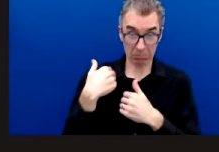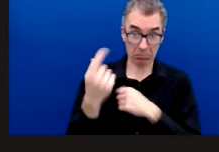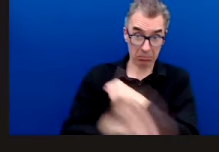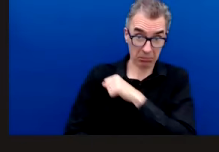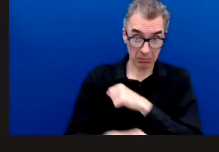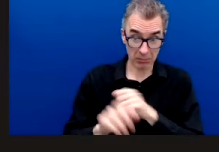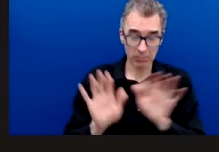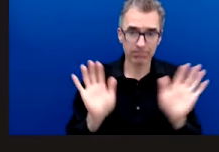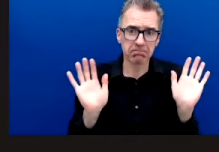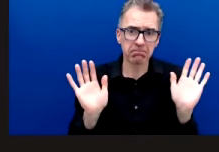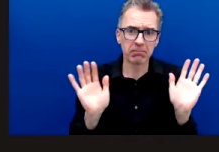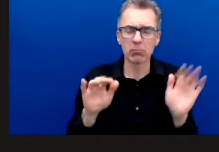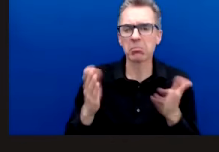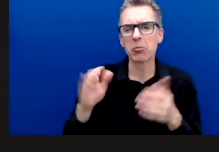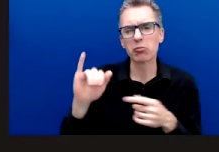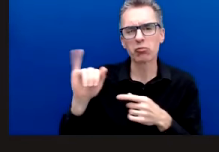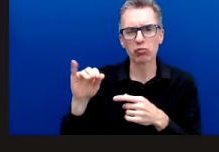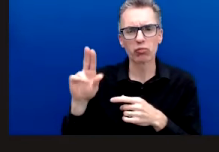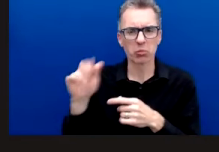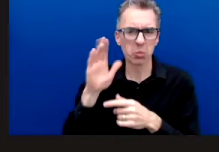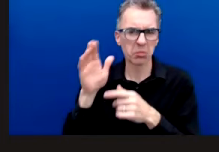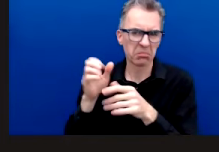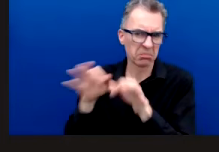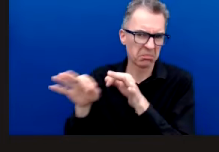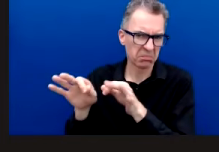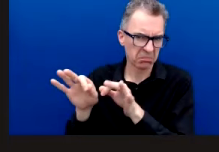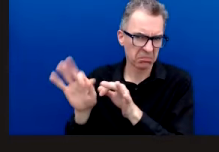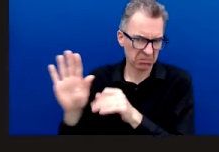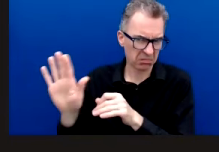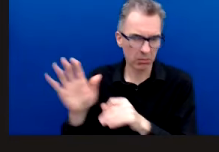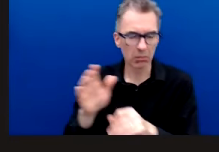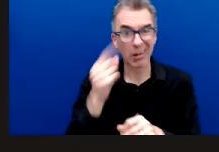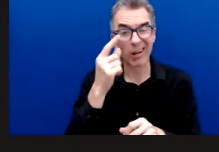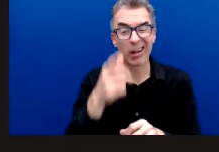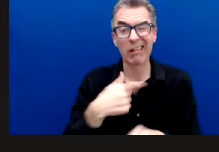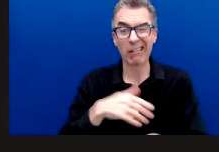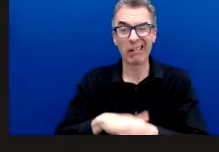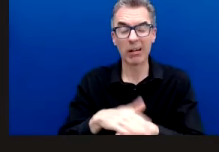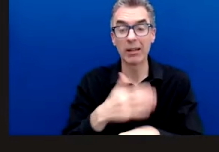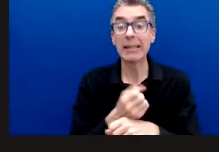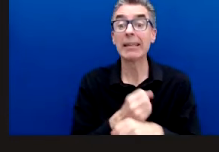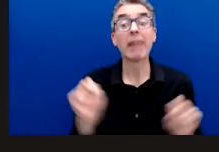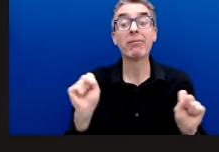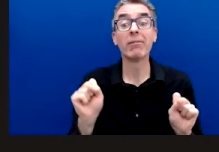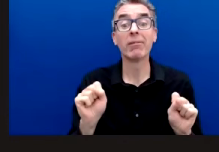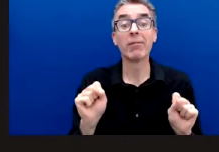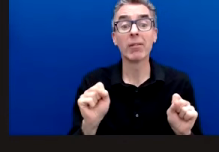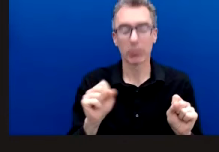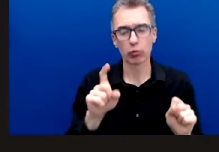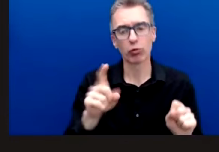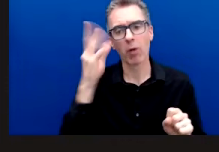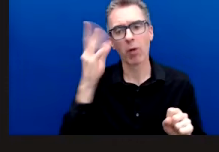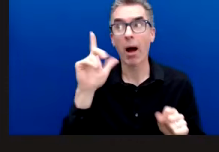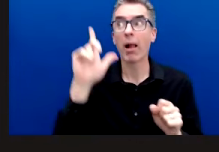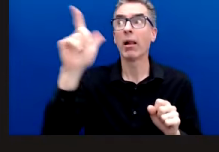I'm not, Jocelyn could speak on this, right? But it's always a safer bet to report just in case something happens, right? Because you